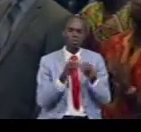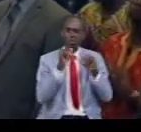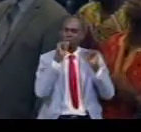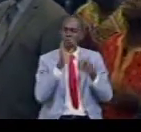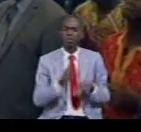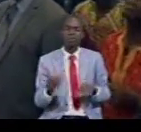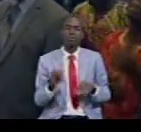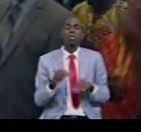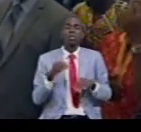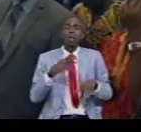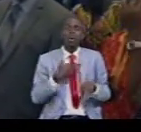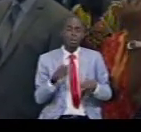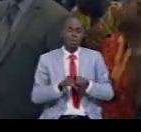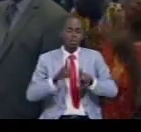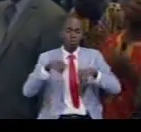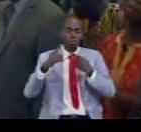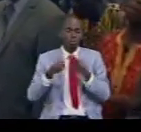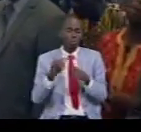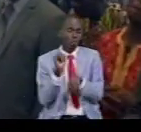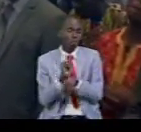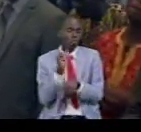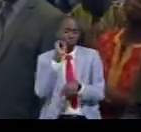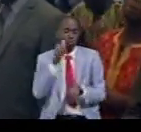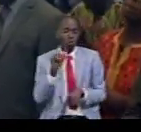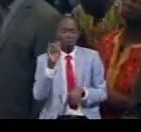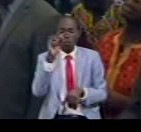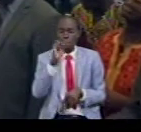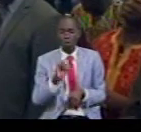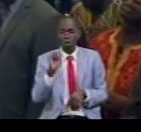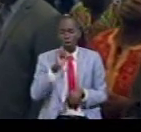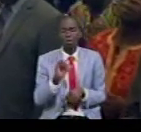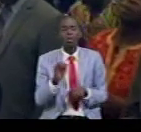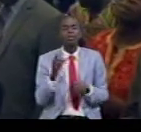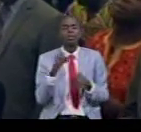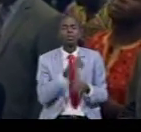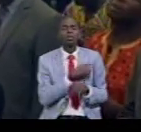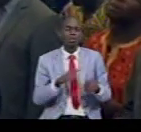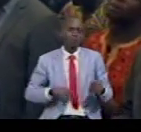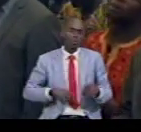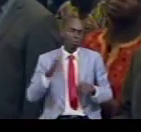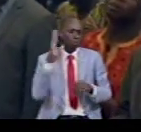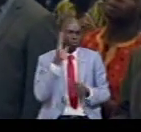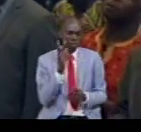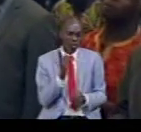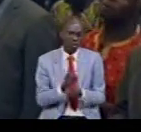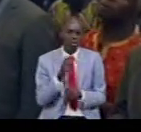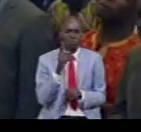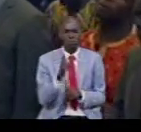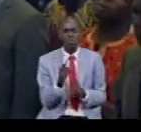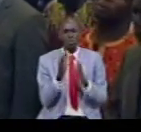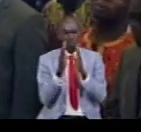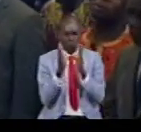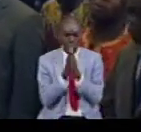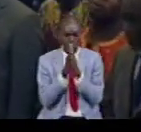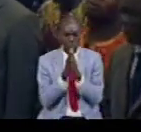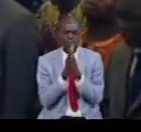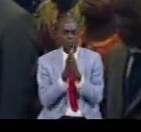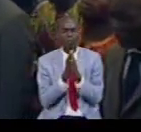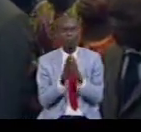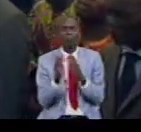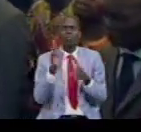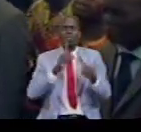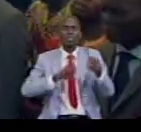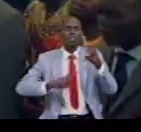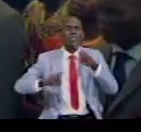life. The Christian life, the overcoming life. Sin shall not have dominion over me again, because all the grace I need, all the strength I need, he